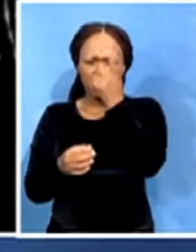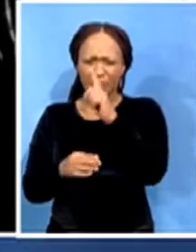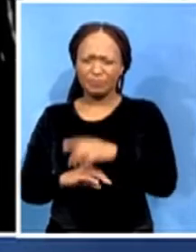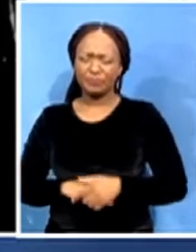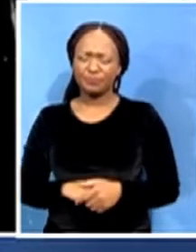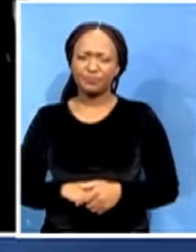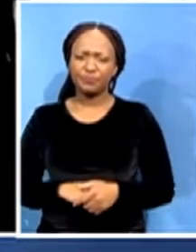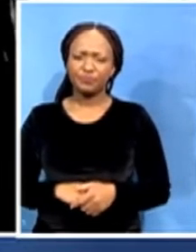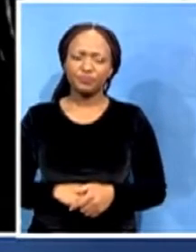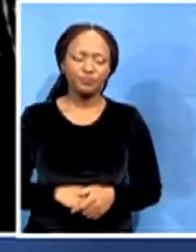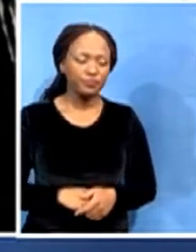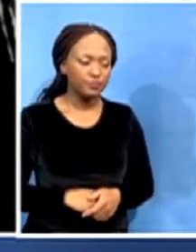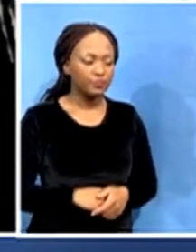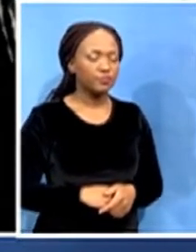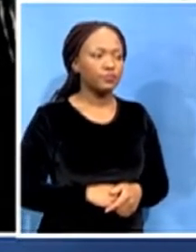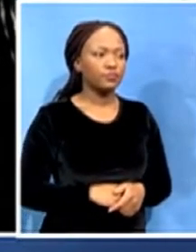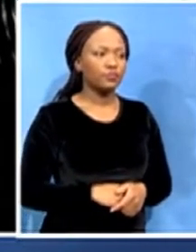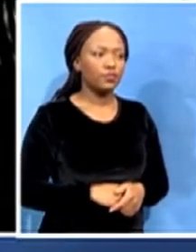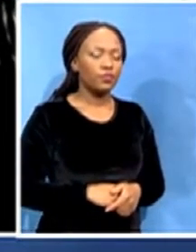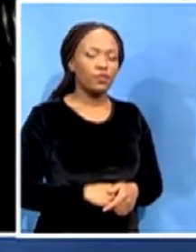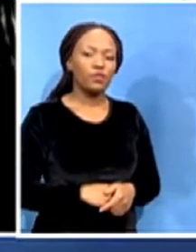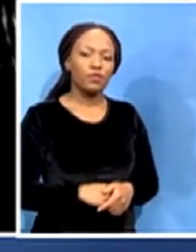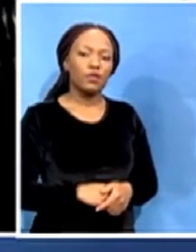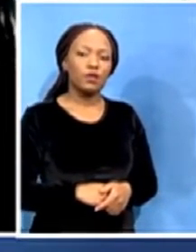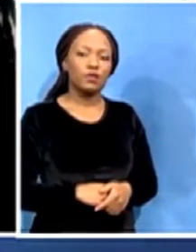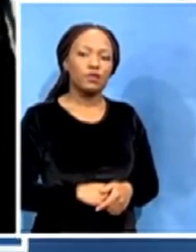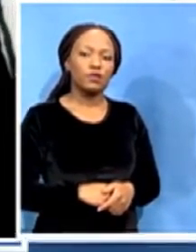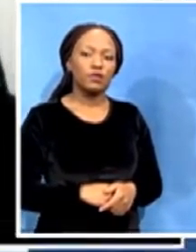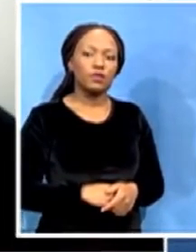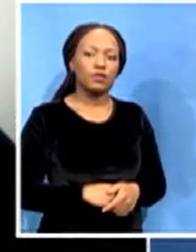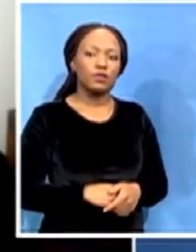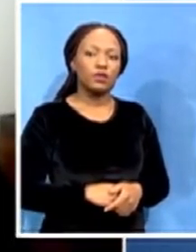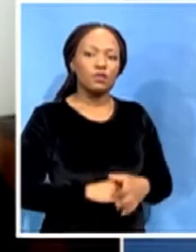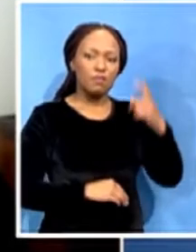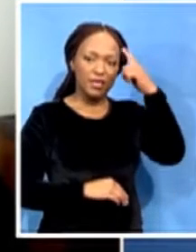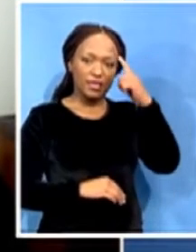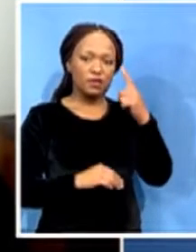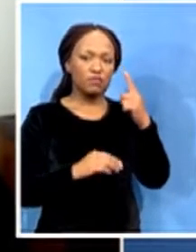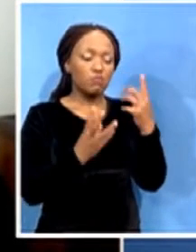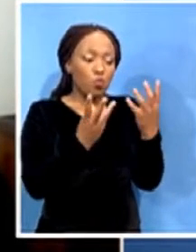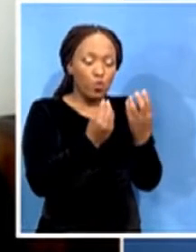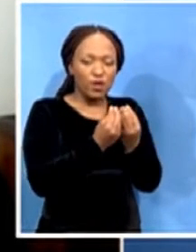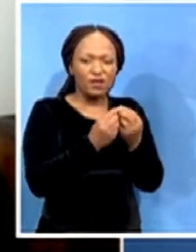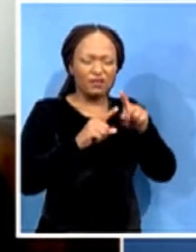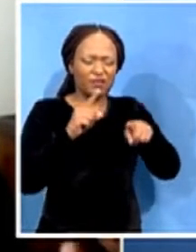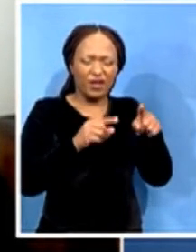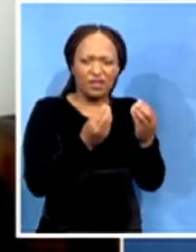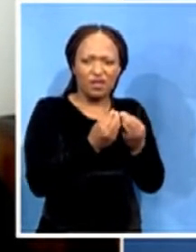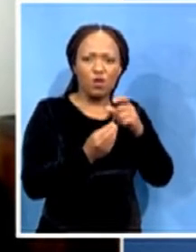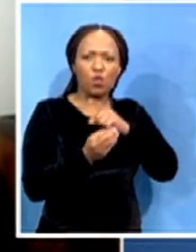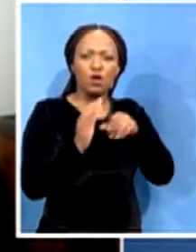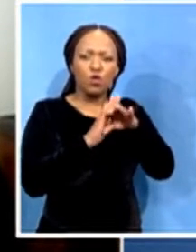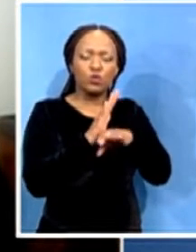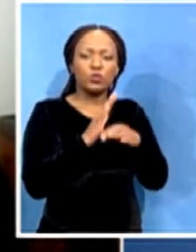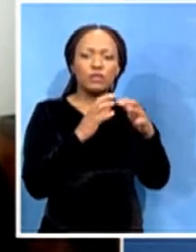I think it's a combination of things. It's hard to say that it's just one thing. I think when the Constitution was first introduced to the people and